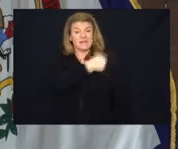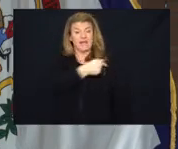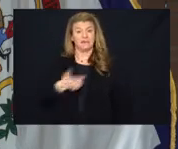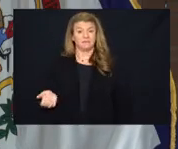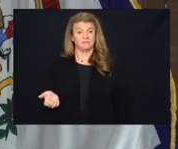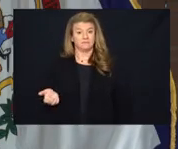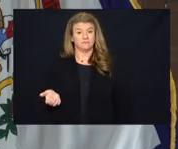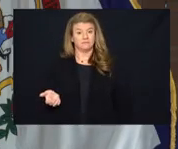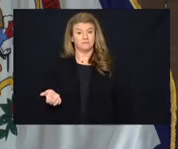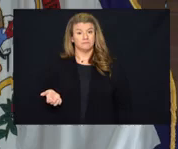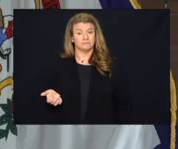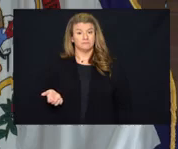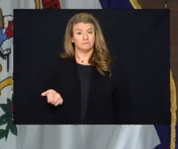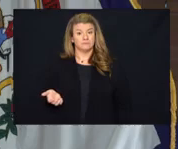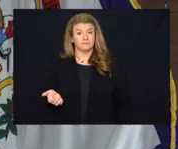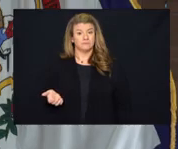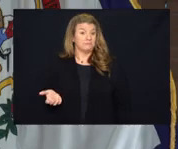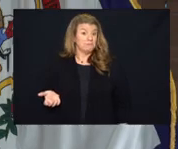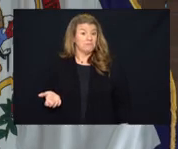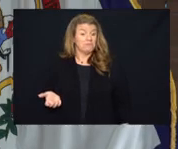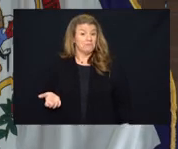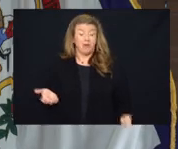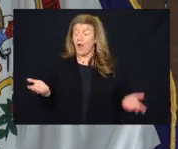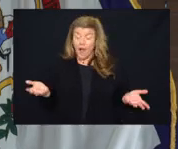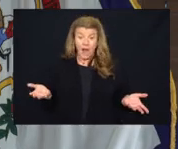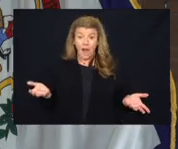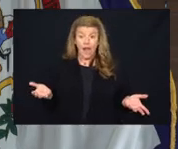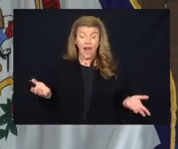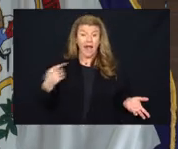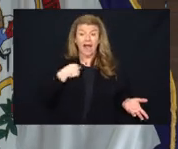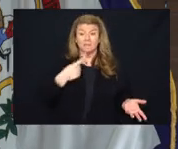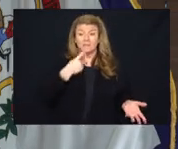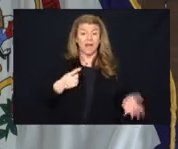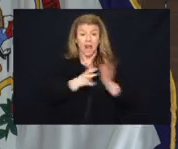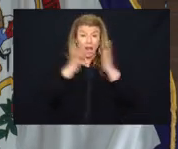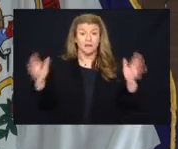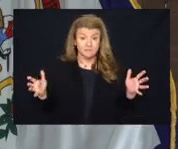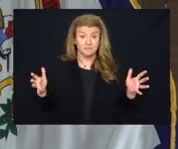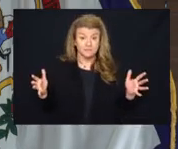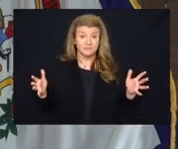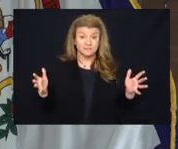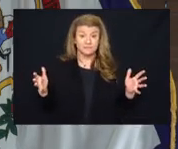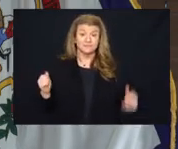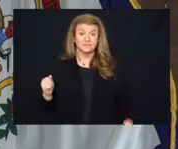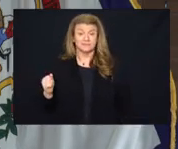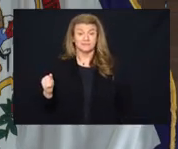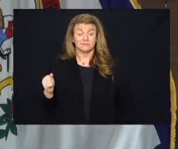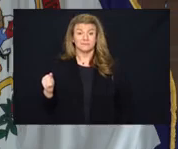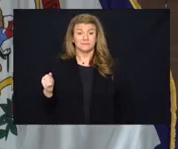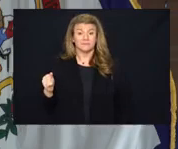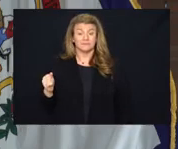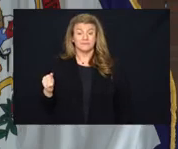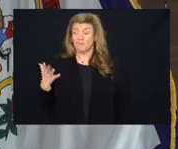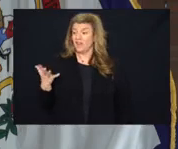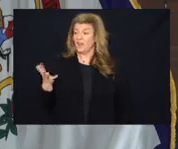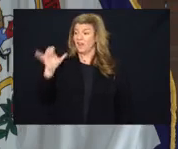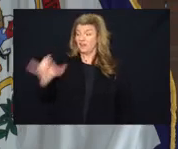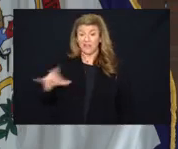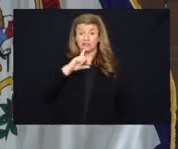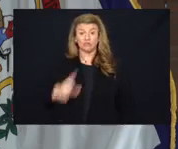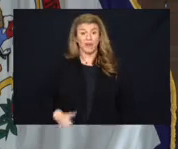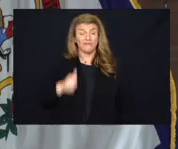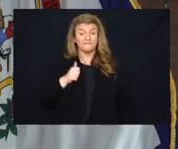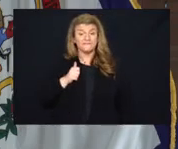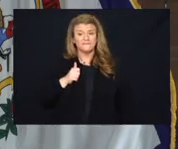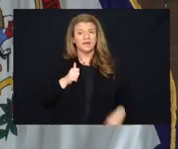vaccinated, that are unvaccinated? I'm saying hundreds upon hundreds upon hundreds. Well, if that be the case, what